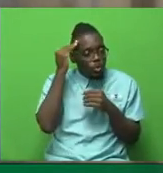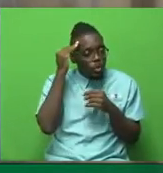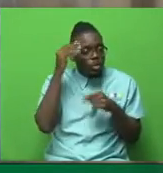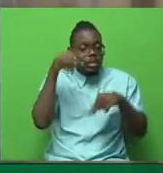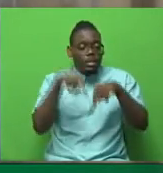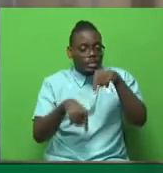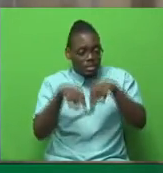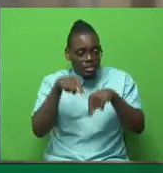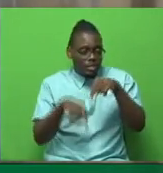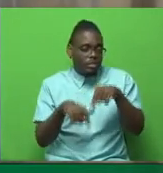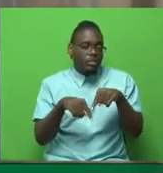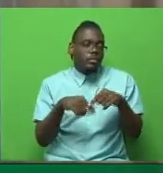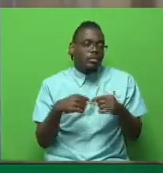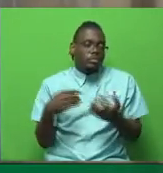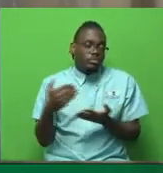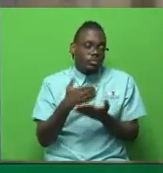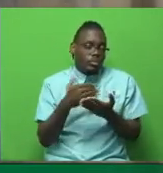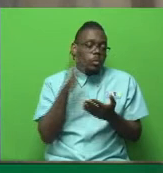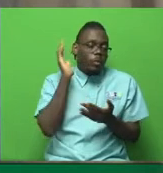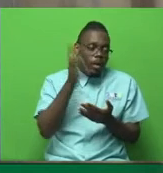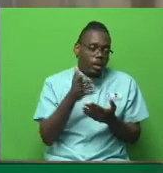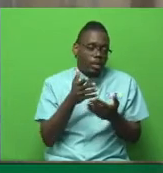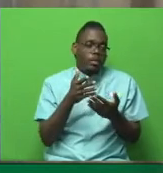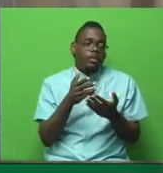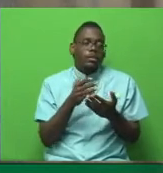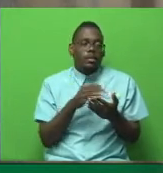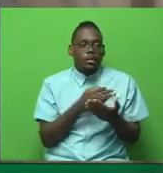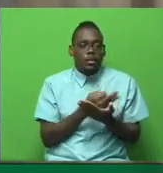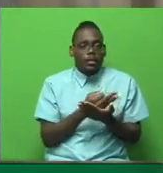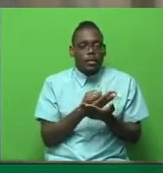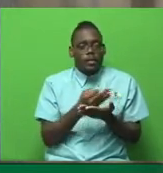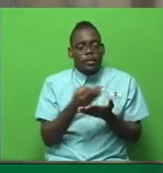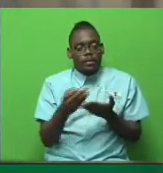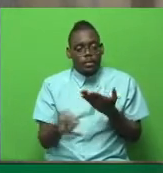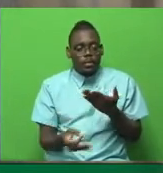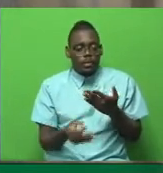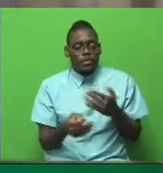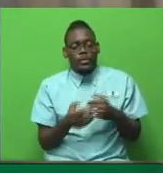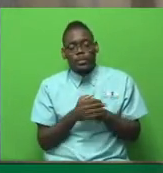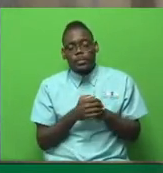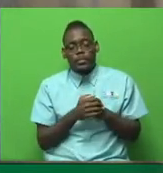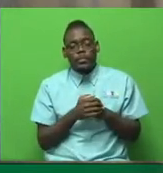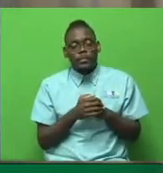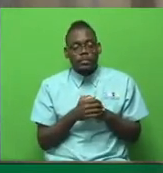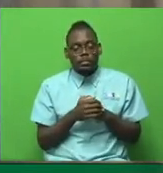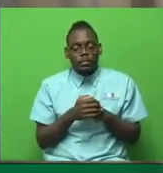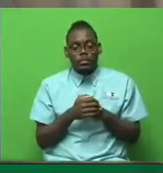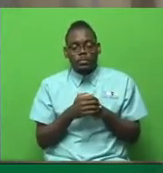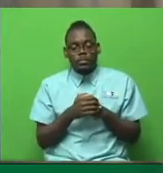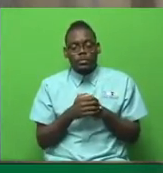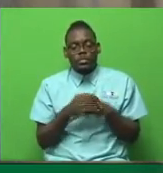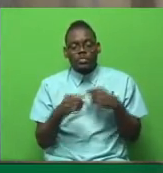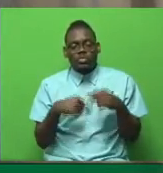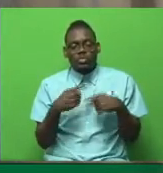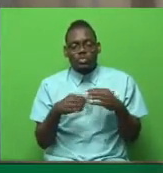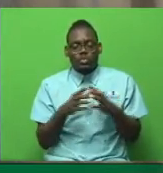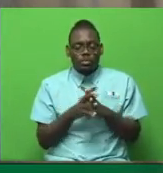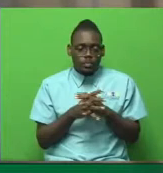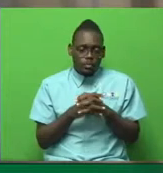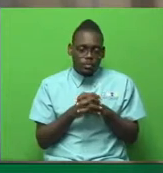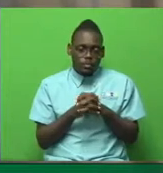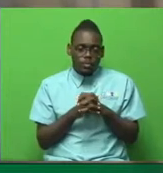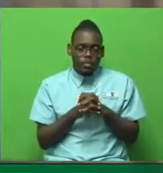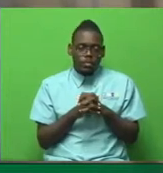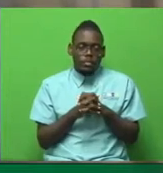agencies Madam speaker so it's not just the numbers from the IMF and the projections it's not just the central bank's data Madam speaker International agencies